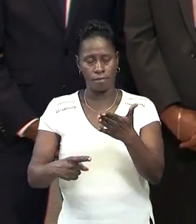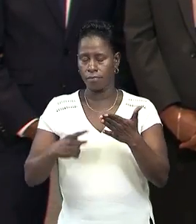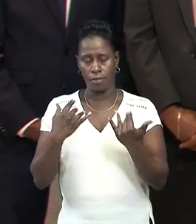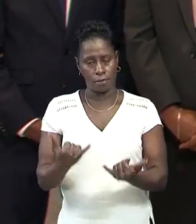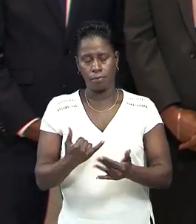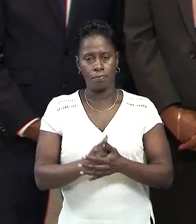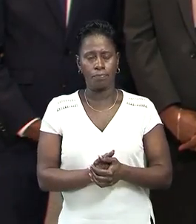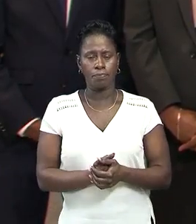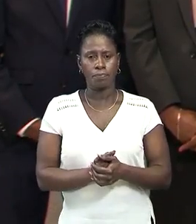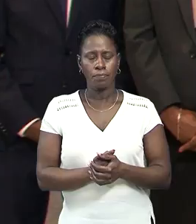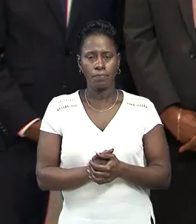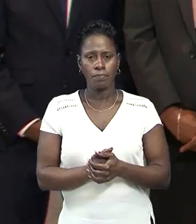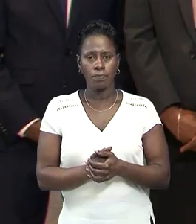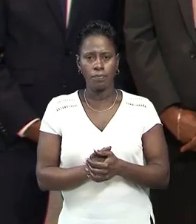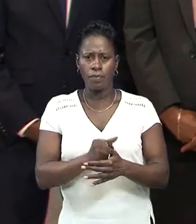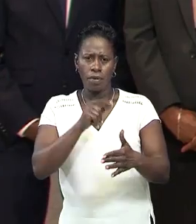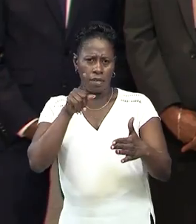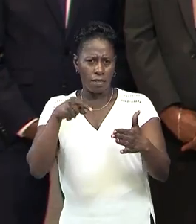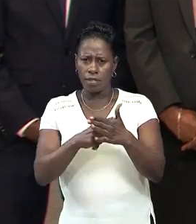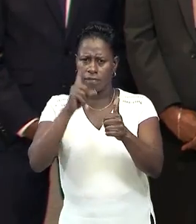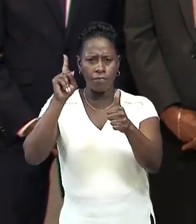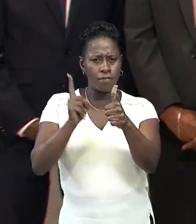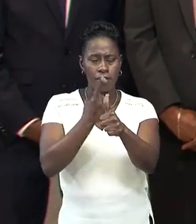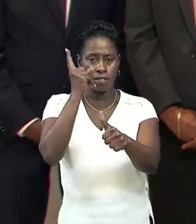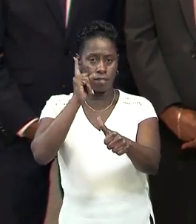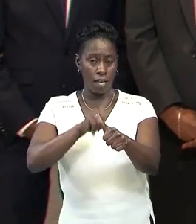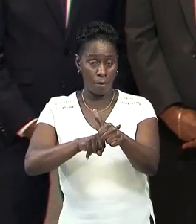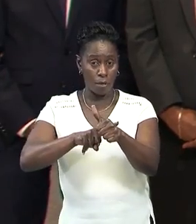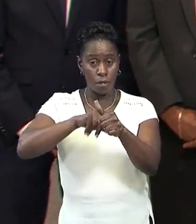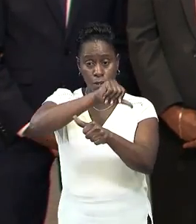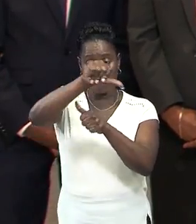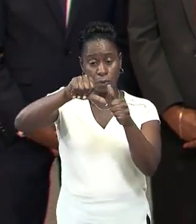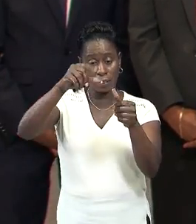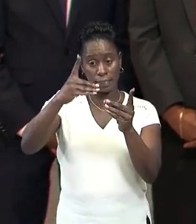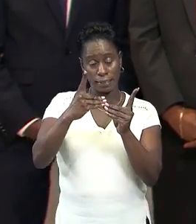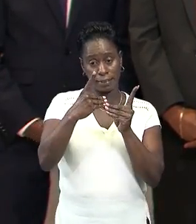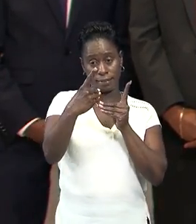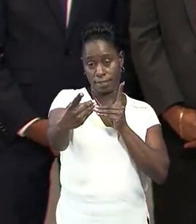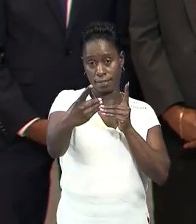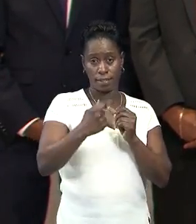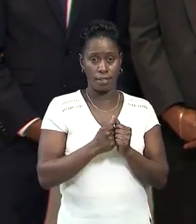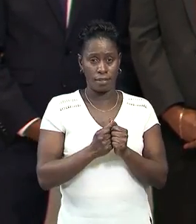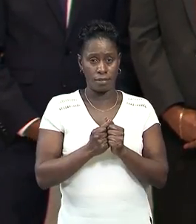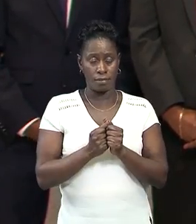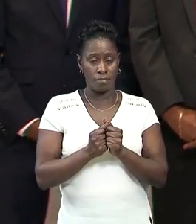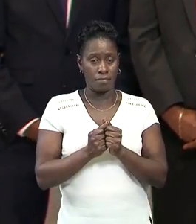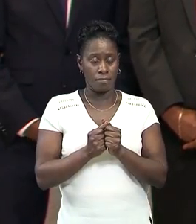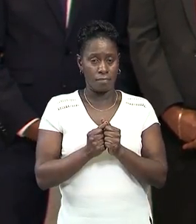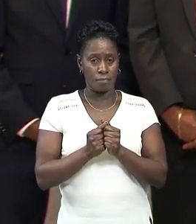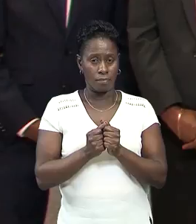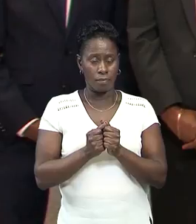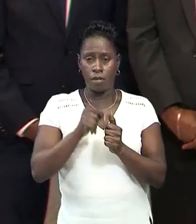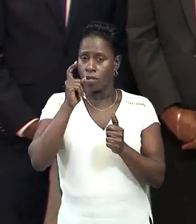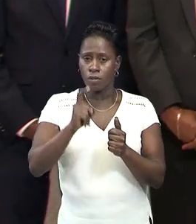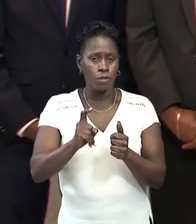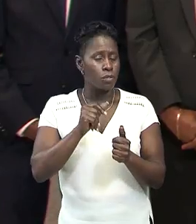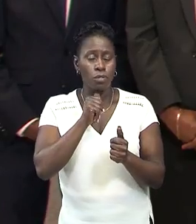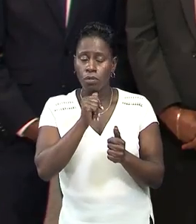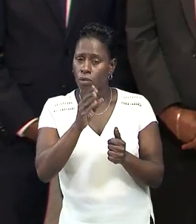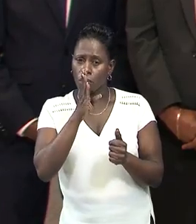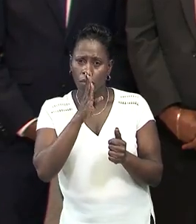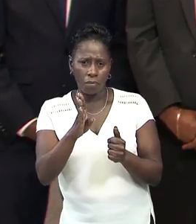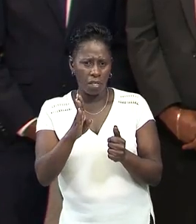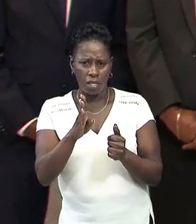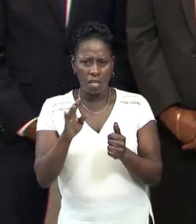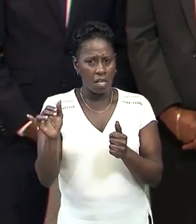notice. This is the first step in social distancing protocol and should not be treated as a